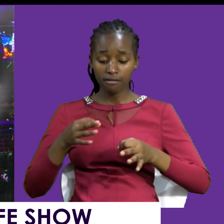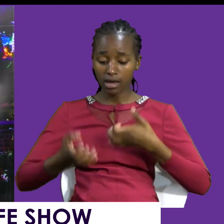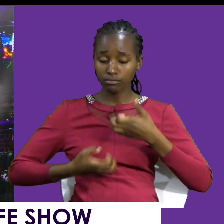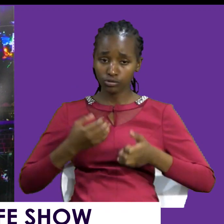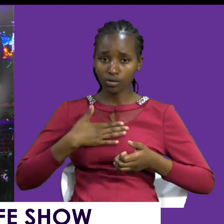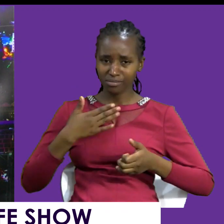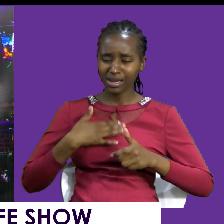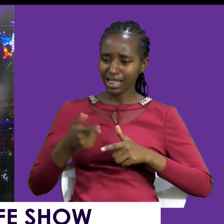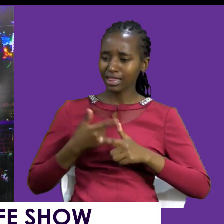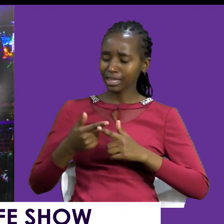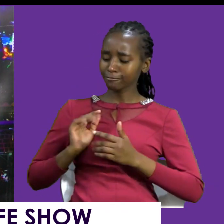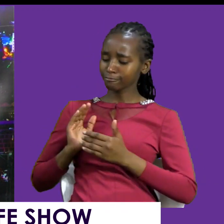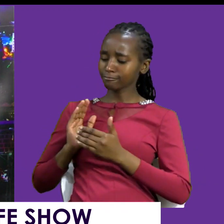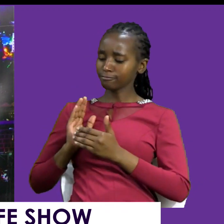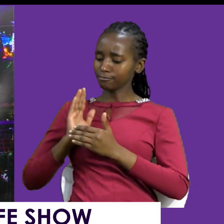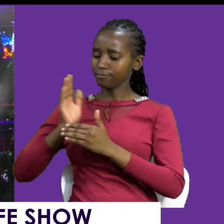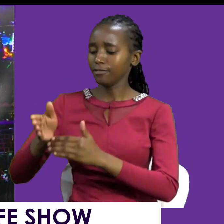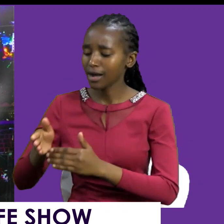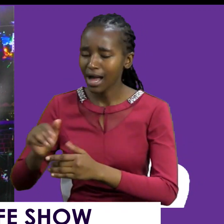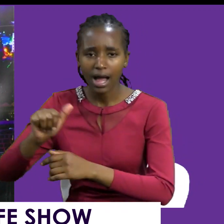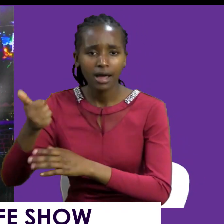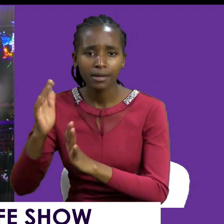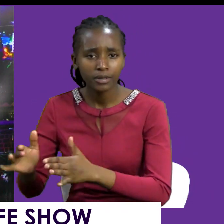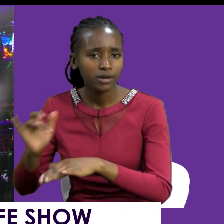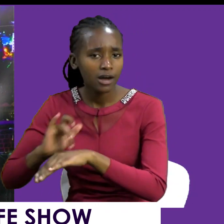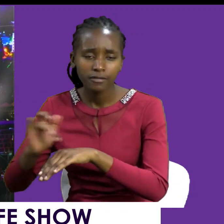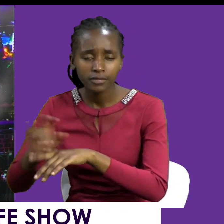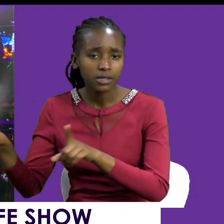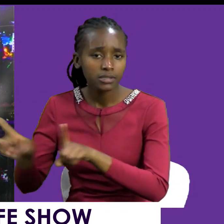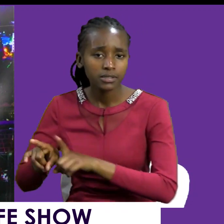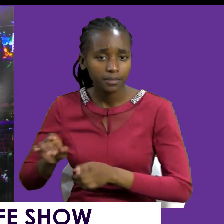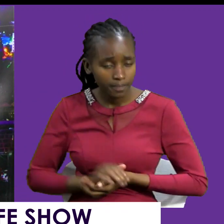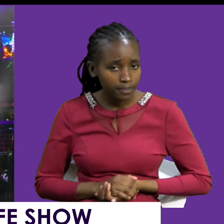projection is people who are,